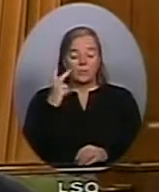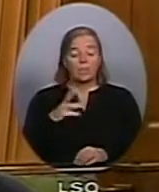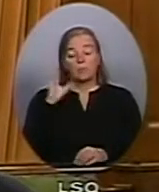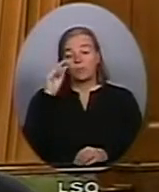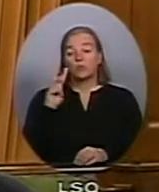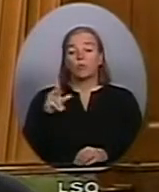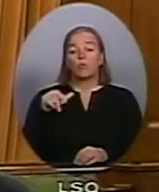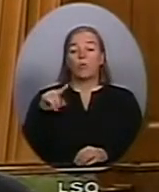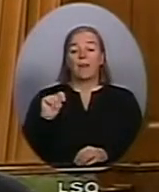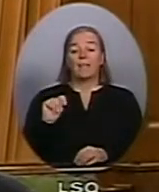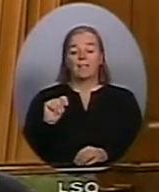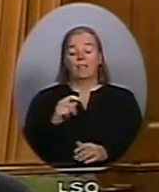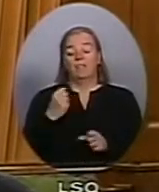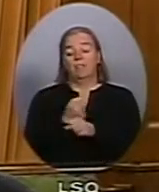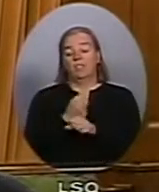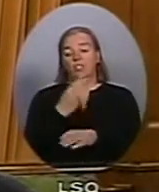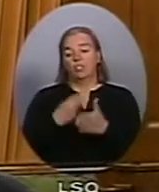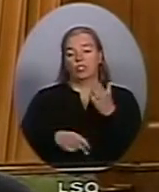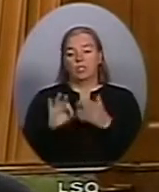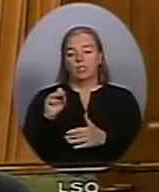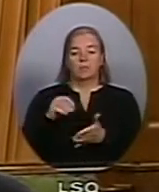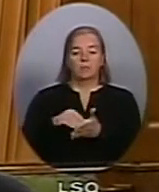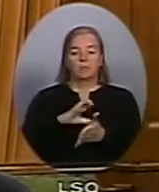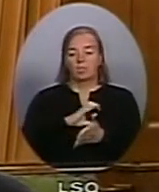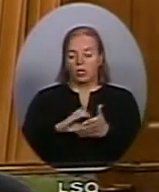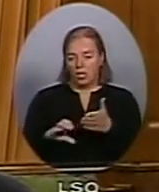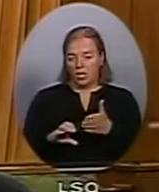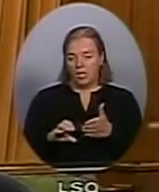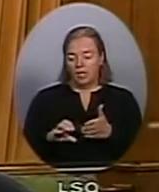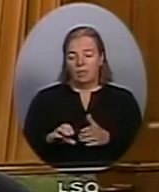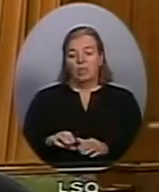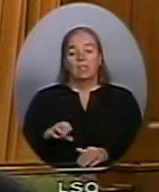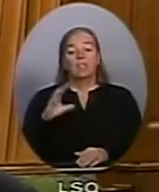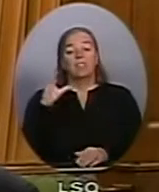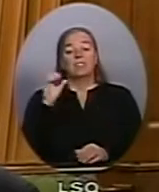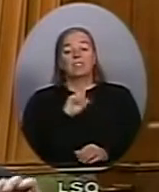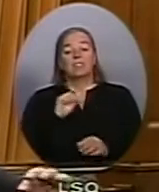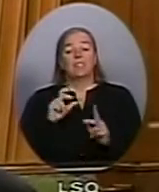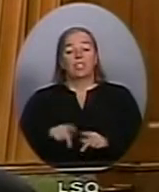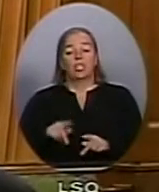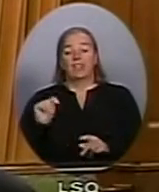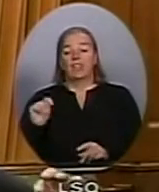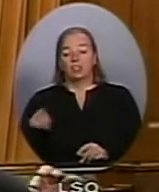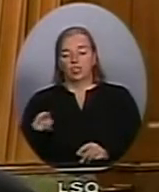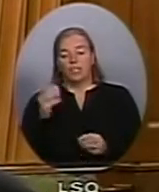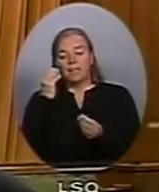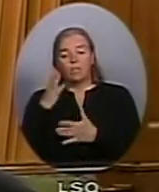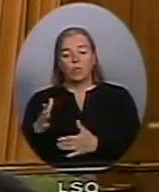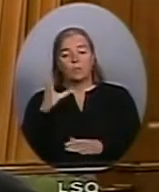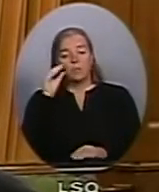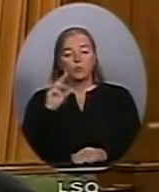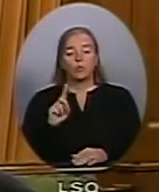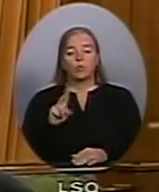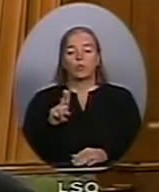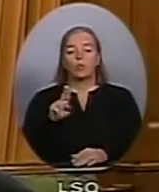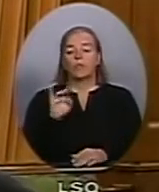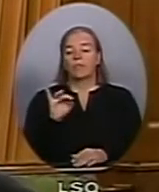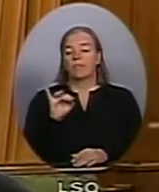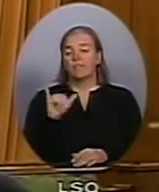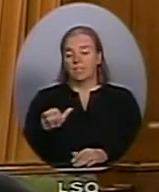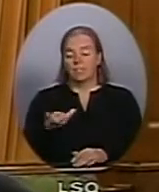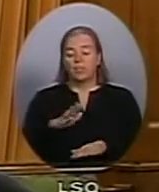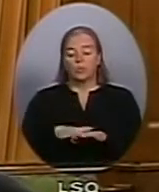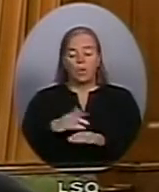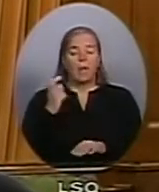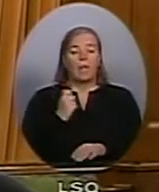check, and Senator Tkachuk then tipped off Duffy about the inappropriate Florida per diems. So who went back and briefed the Prime Minister about how